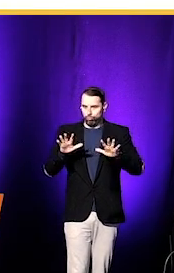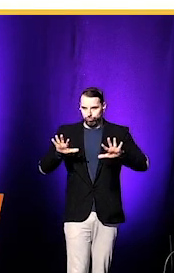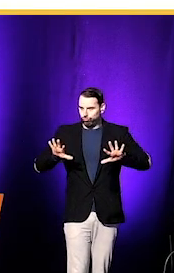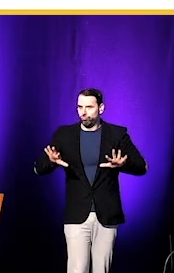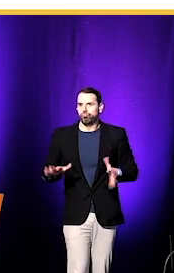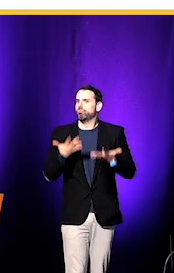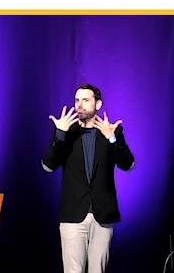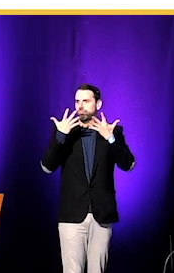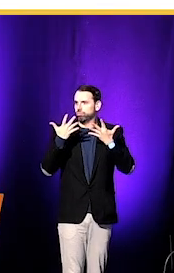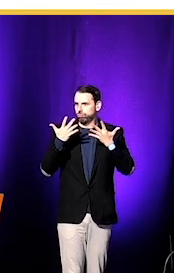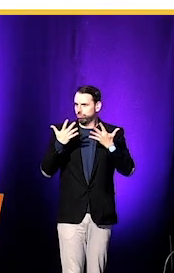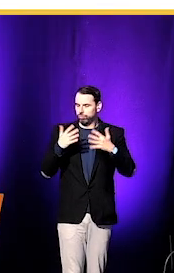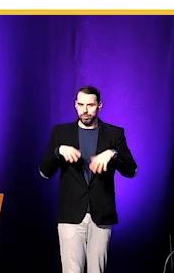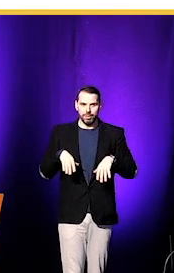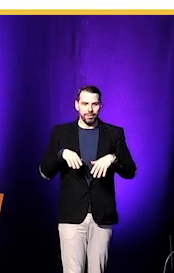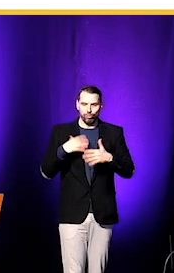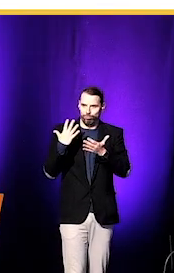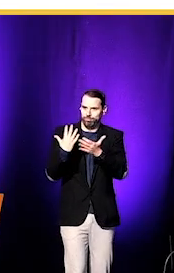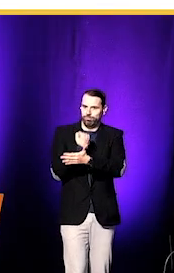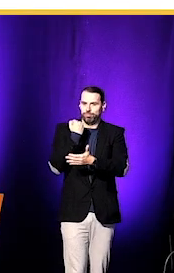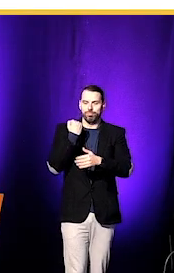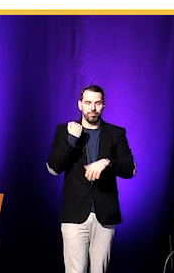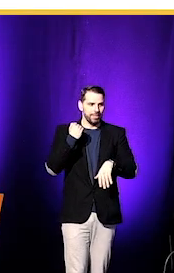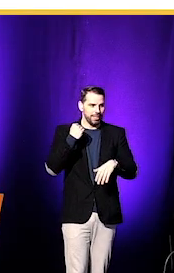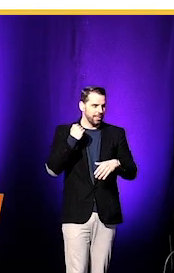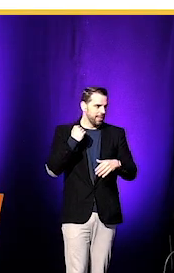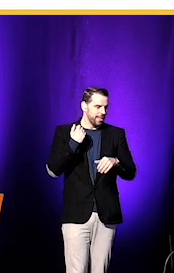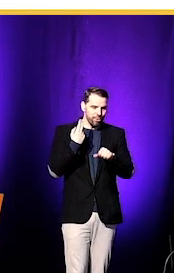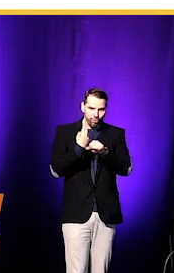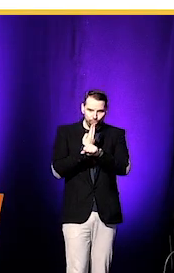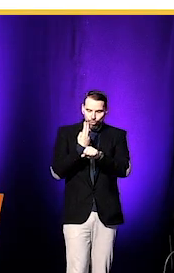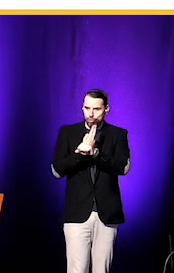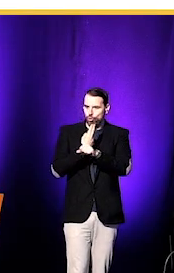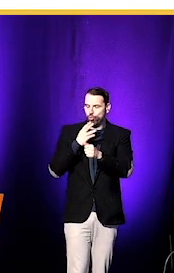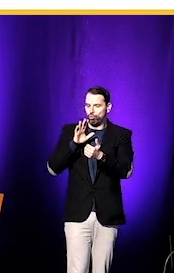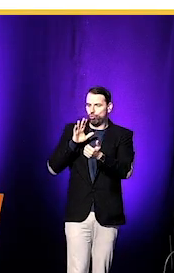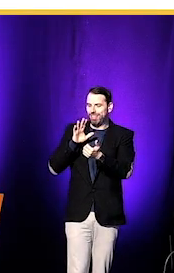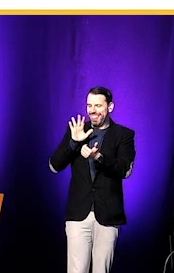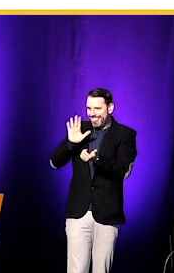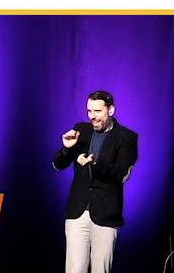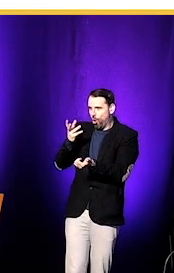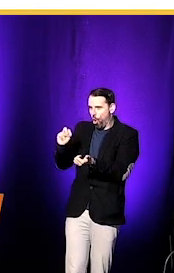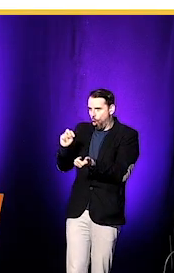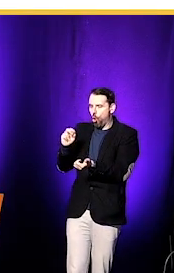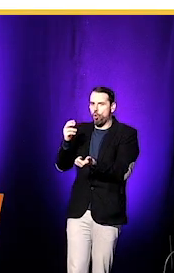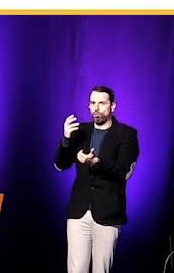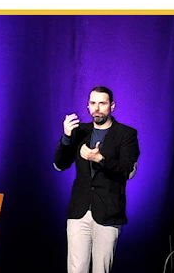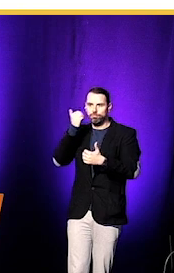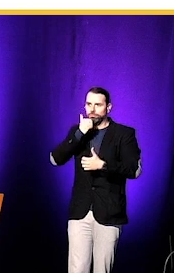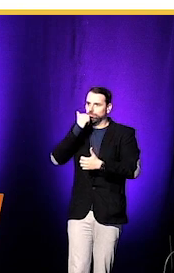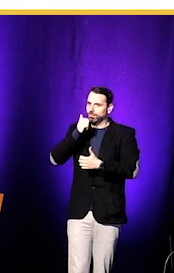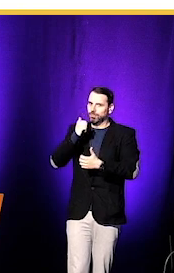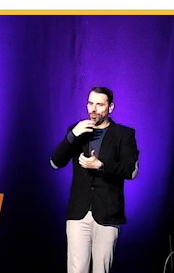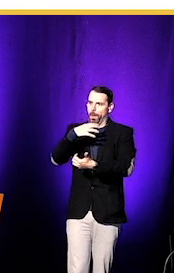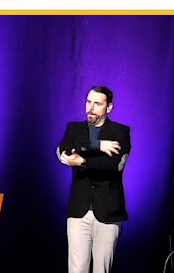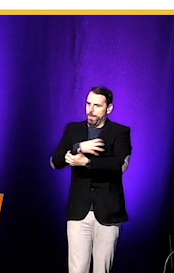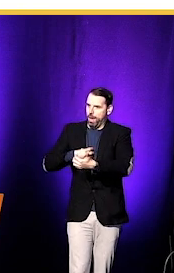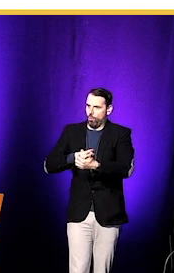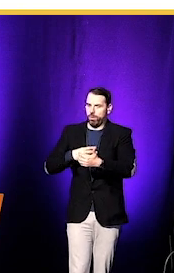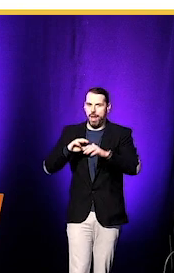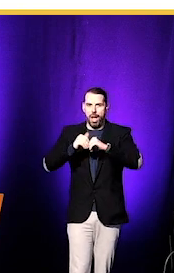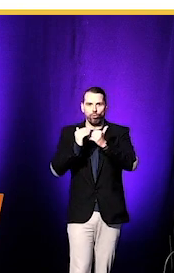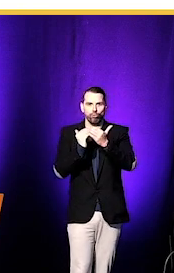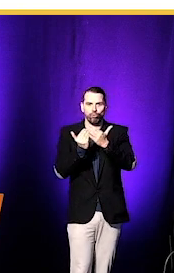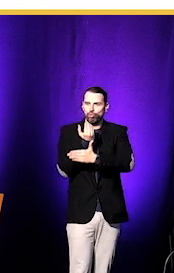is, to learn to use theory and analysis for their explanatory power as a way to unlearn and newly imagine, but